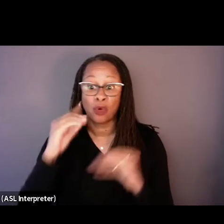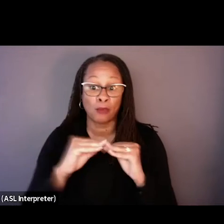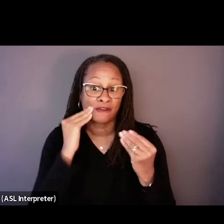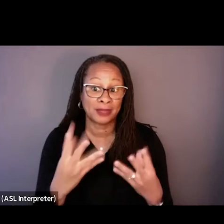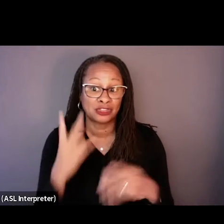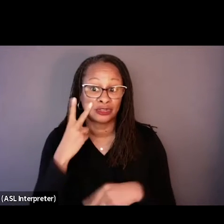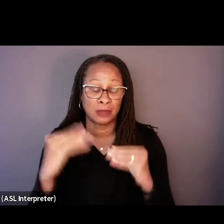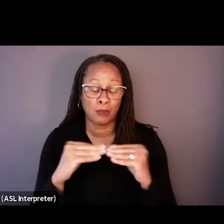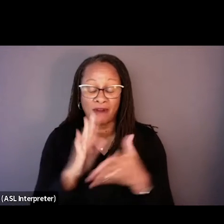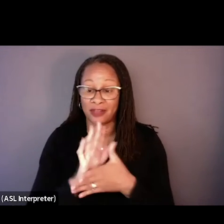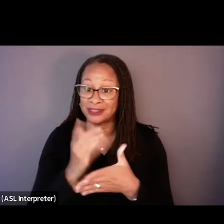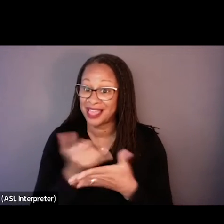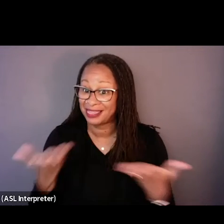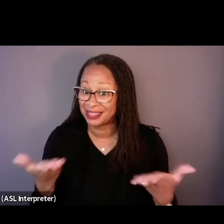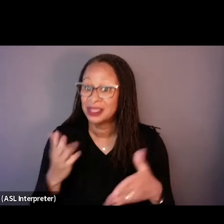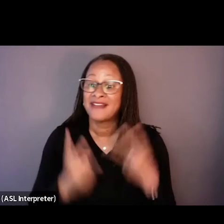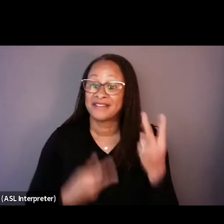please visit